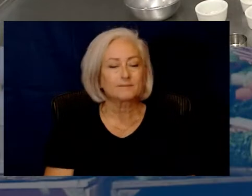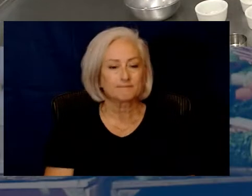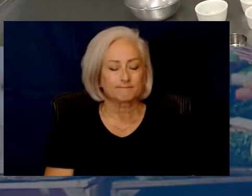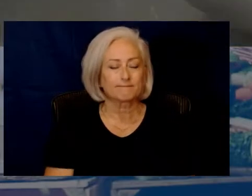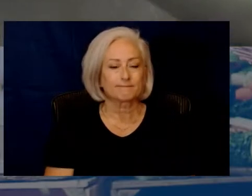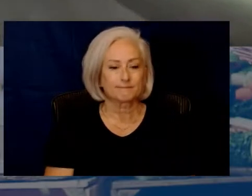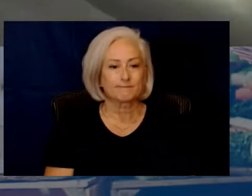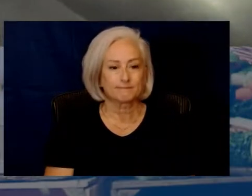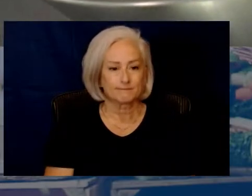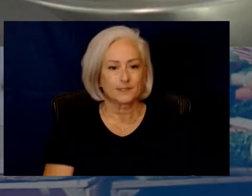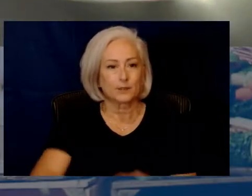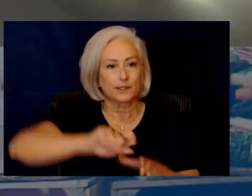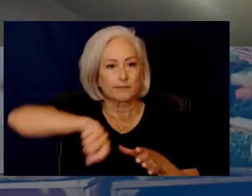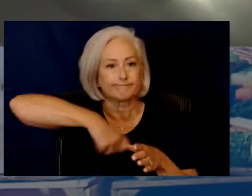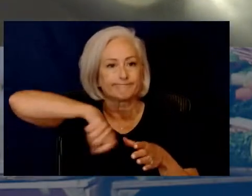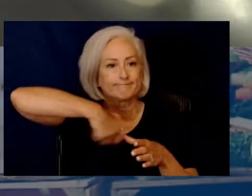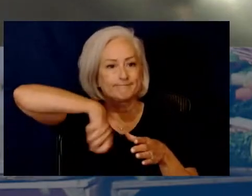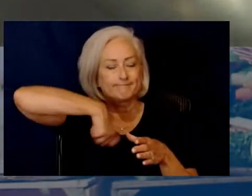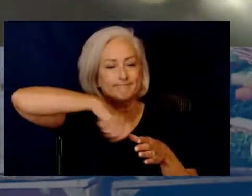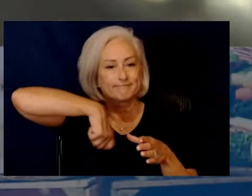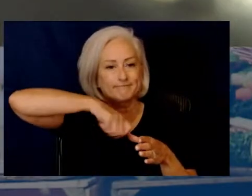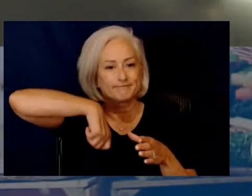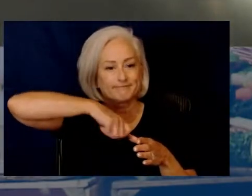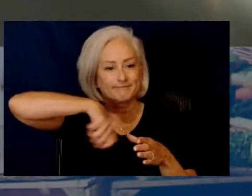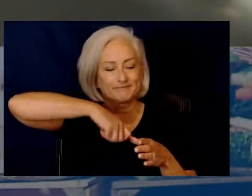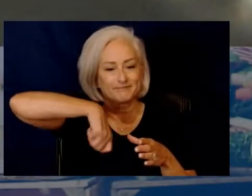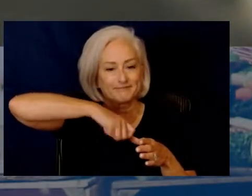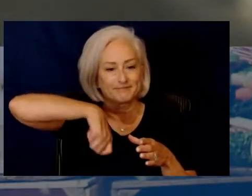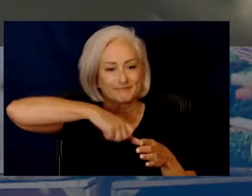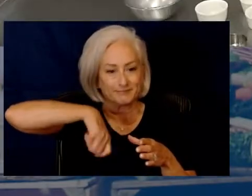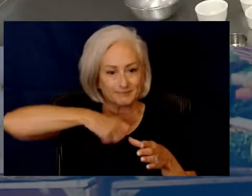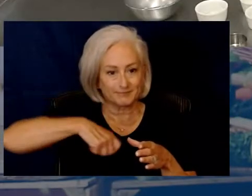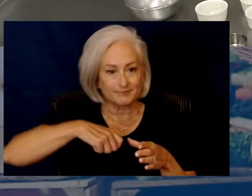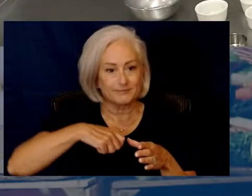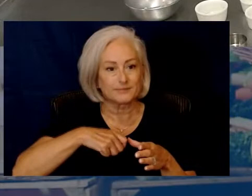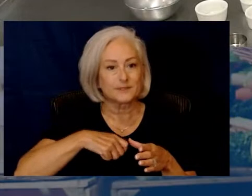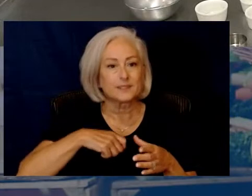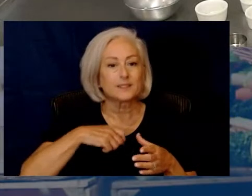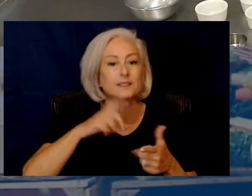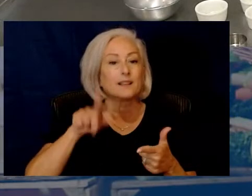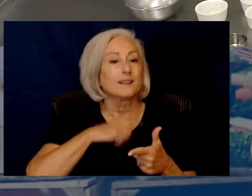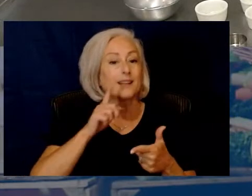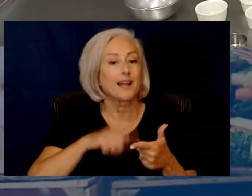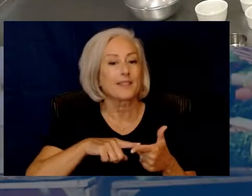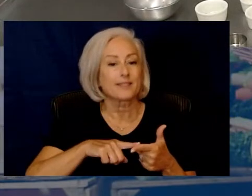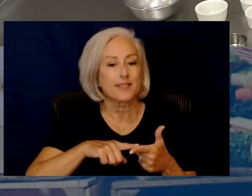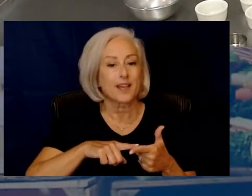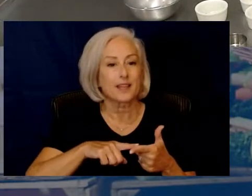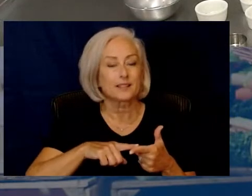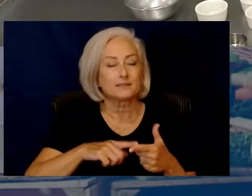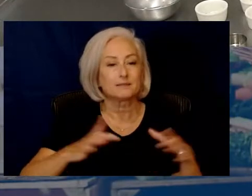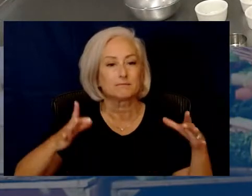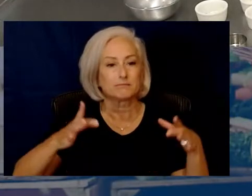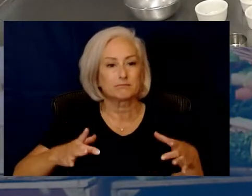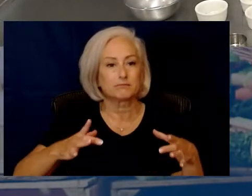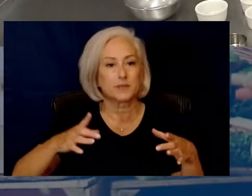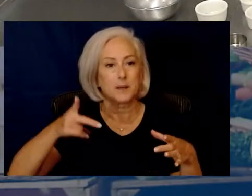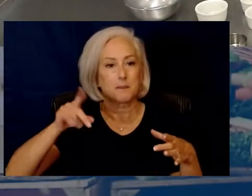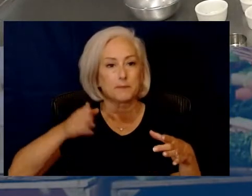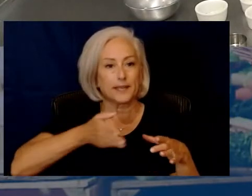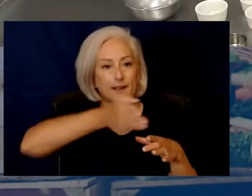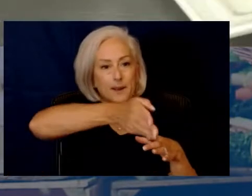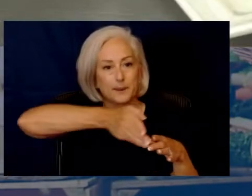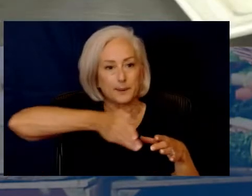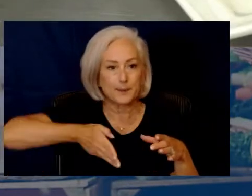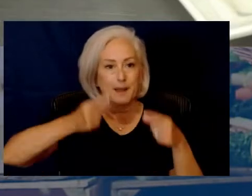Now we're gonna mix all this together. And what we do is we take a full pita round, slice it in half, slice it open,